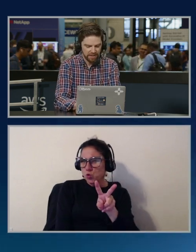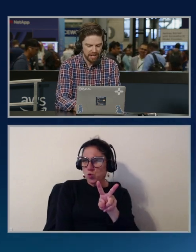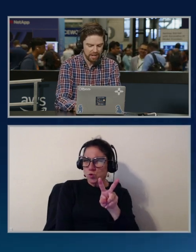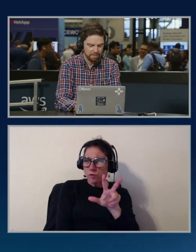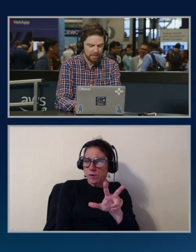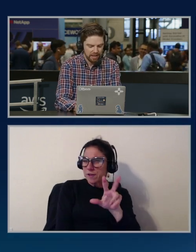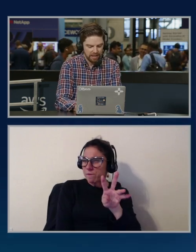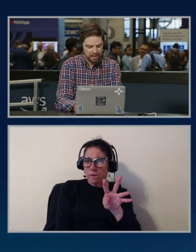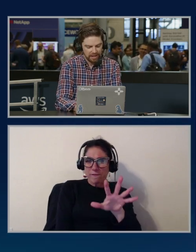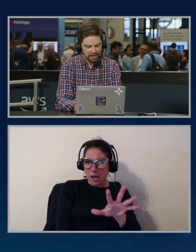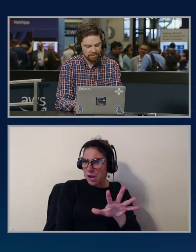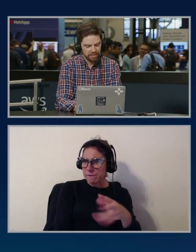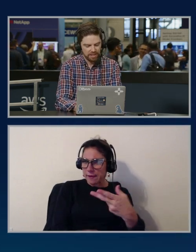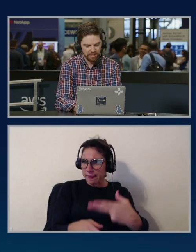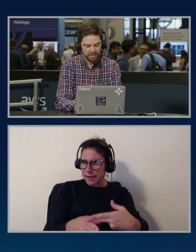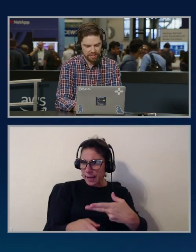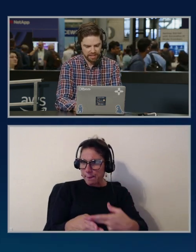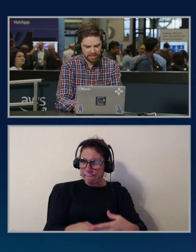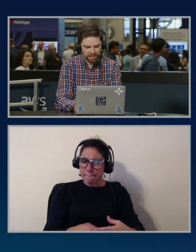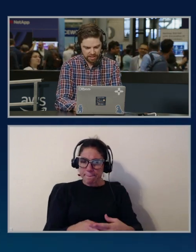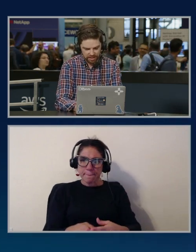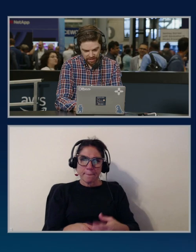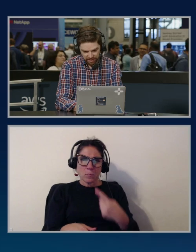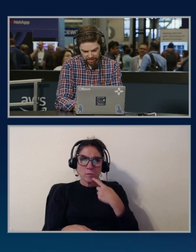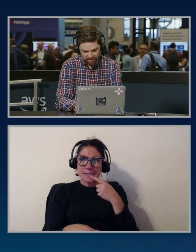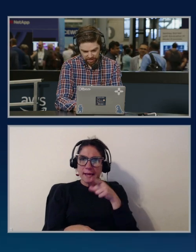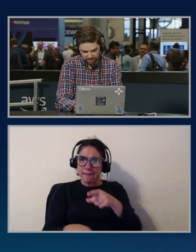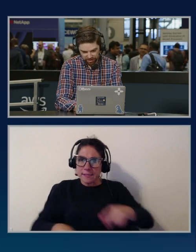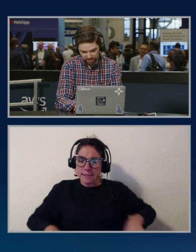2.3.4.5 name. We'll say this is the